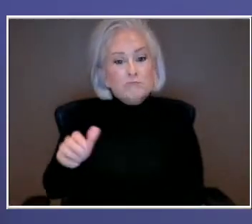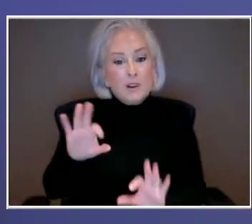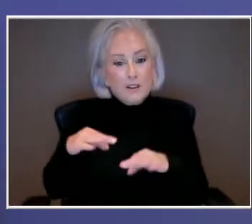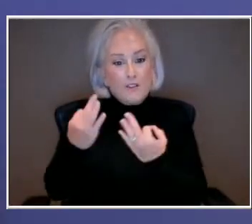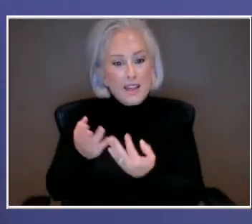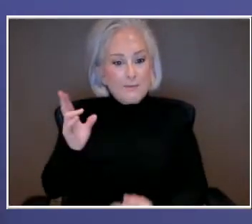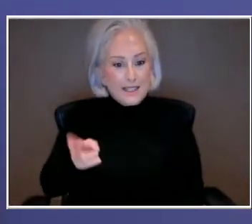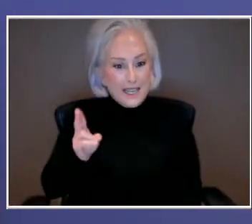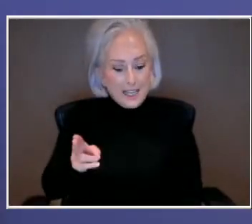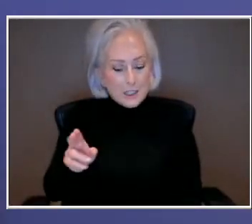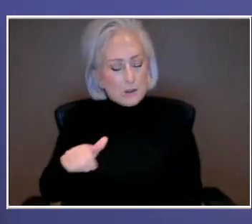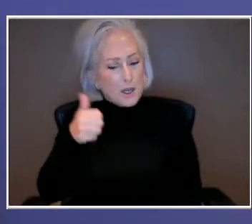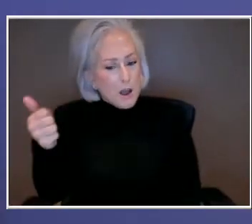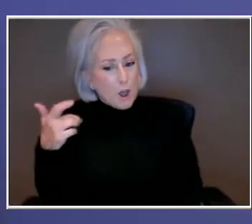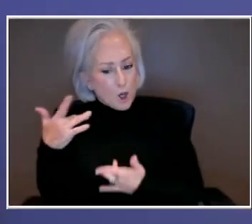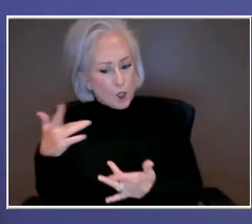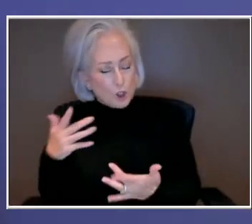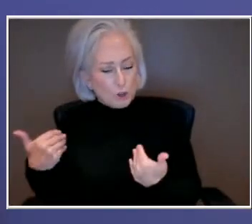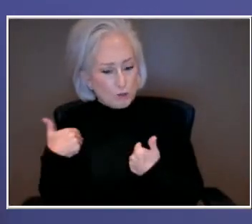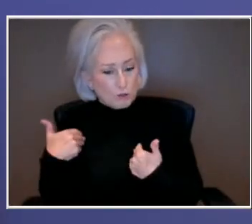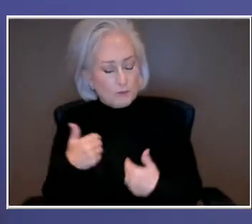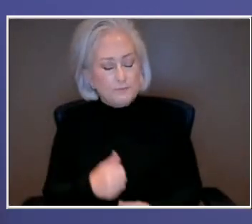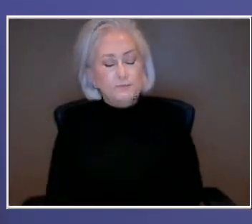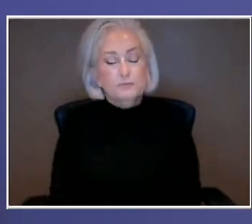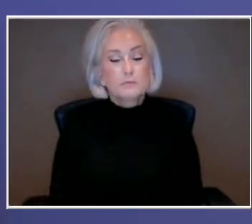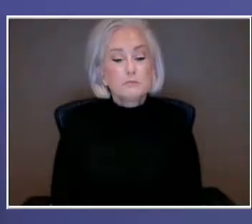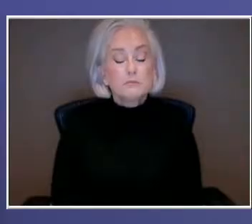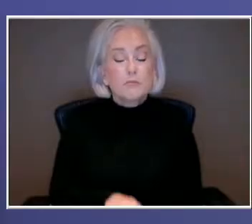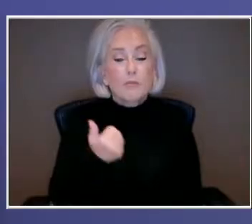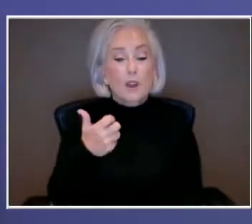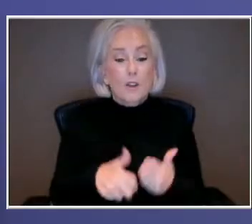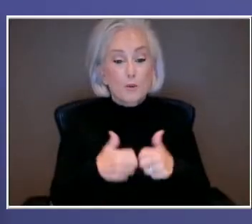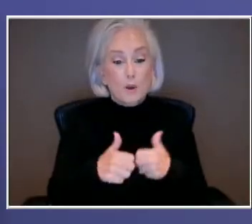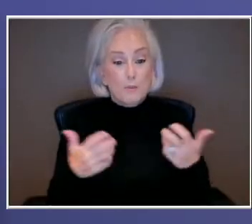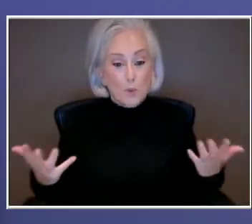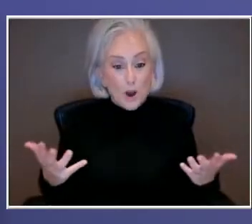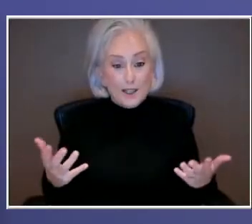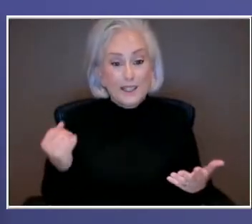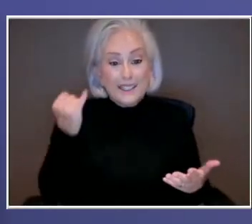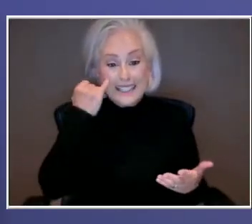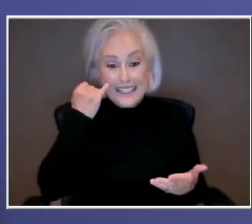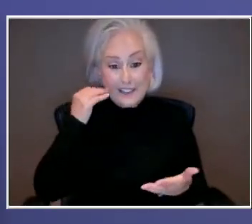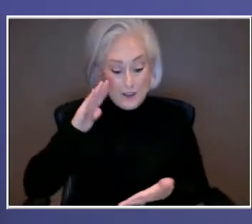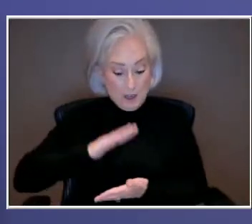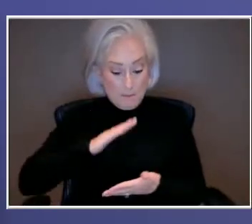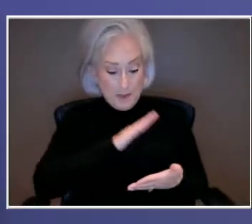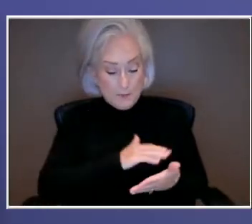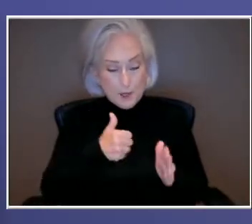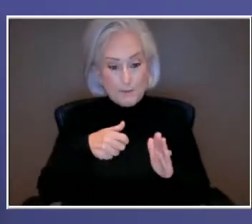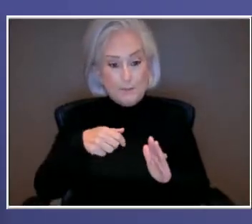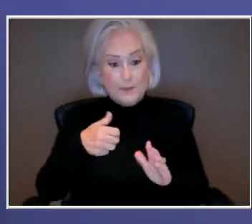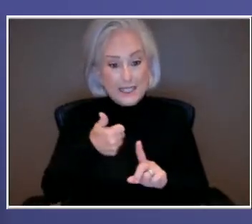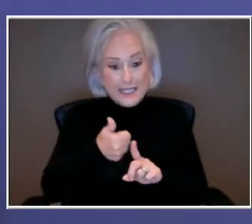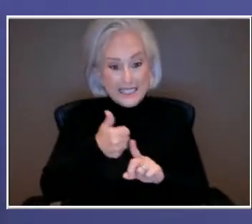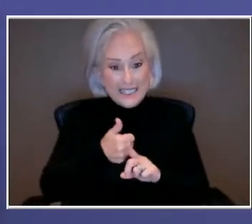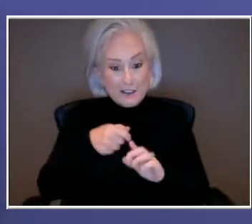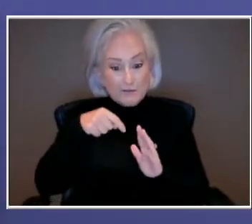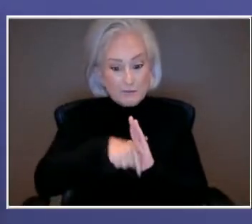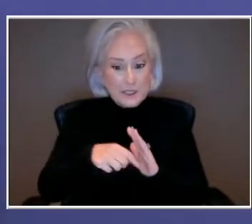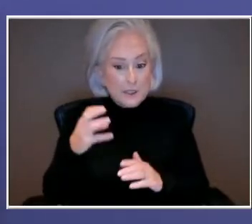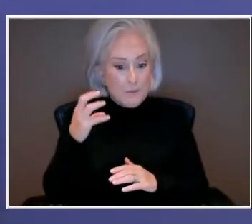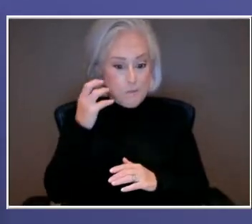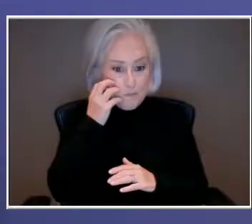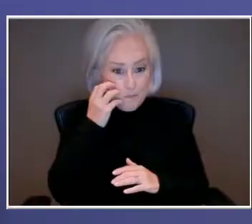concerns. But the other problem is when a mammogram is dense, even a 3D mammogram may not allow